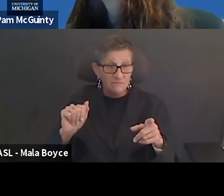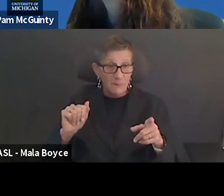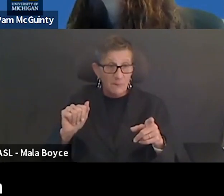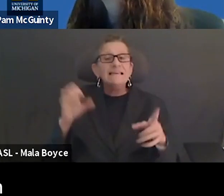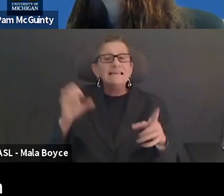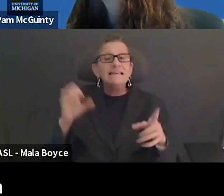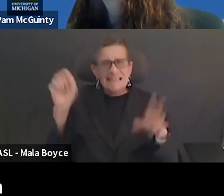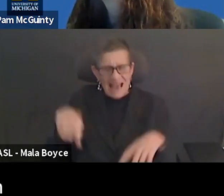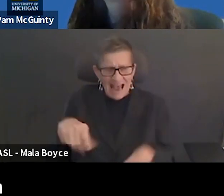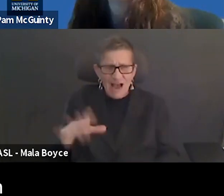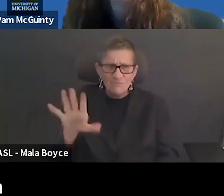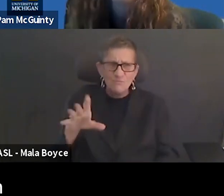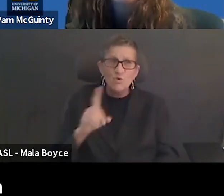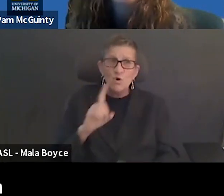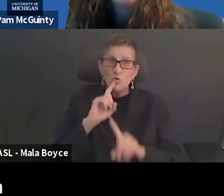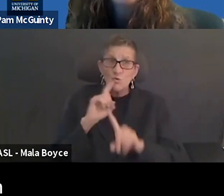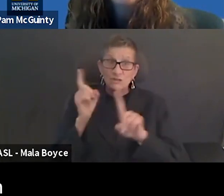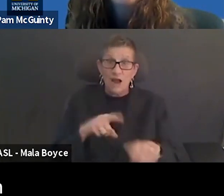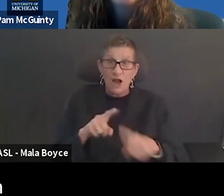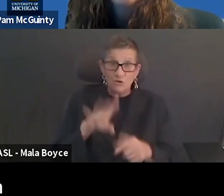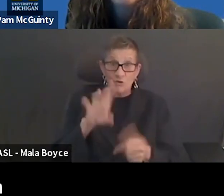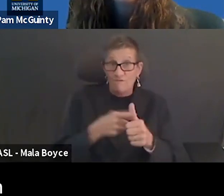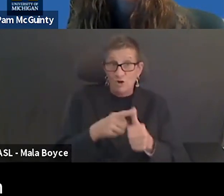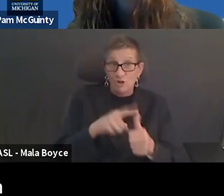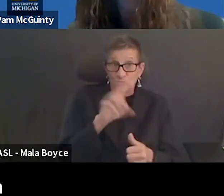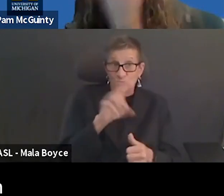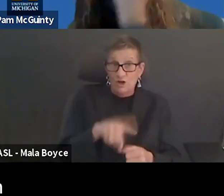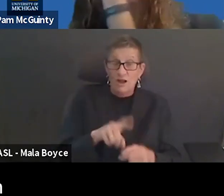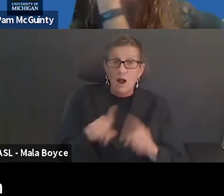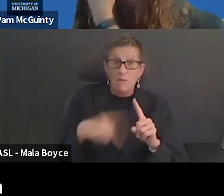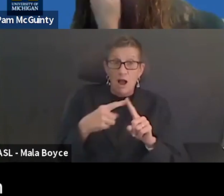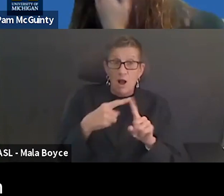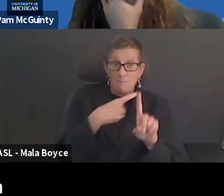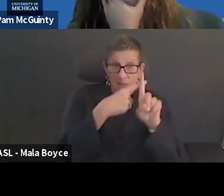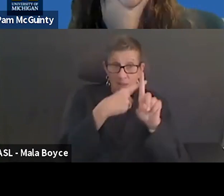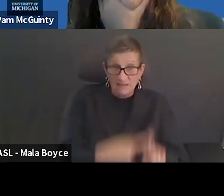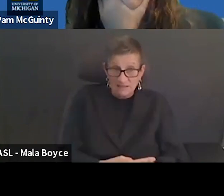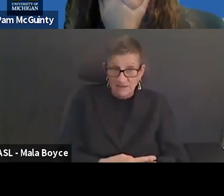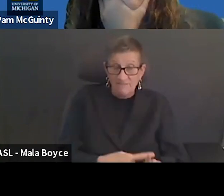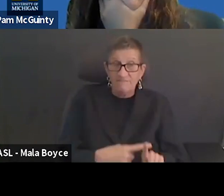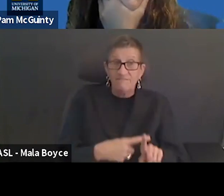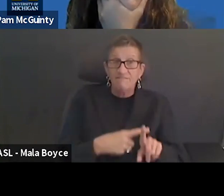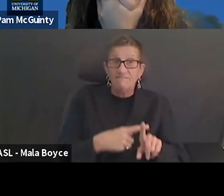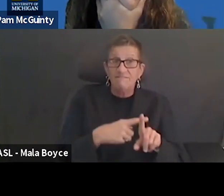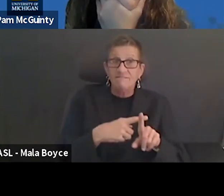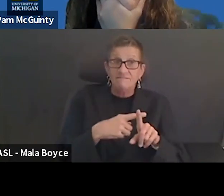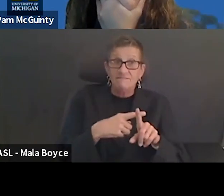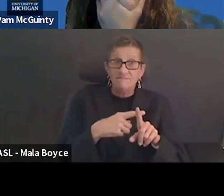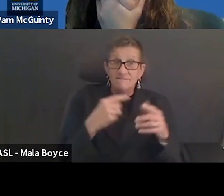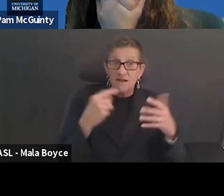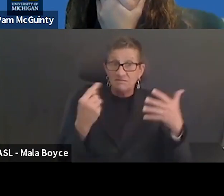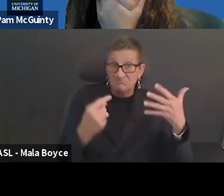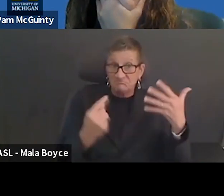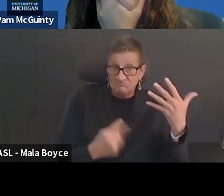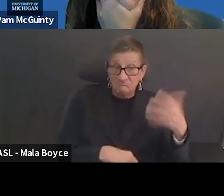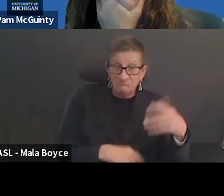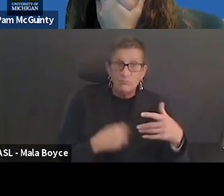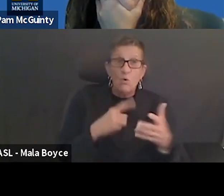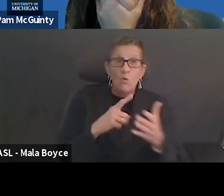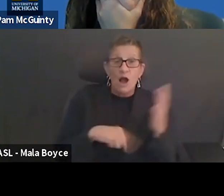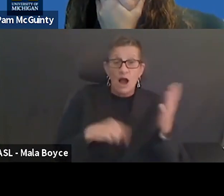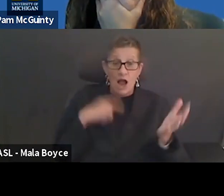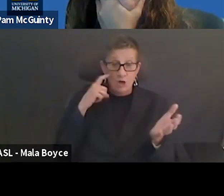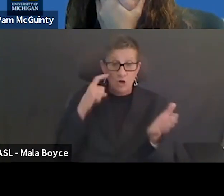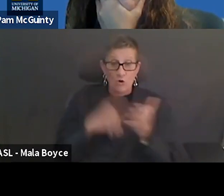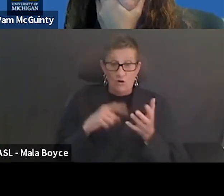Yeah, to respond to the first question about positive highlights, I would say what I noticed from